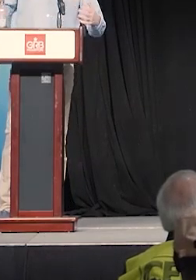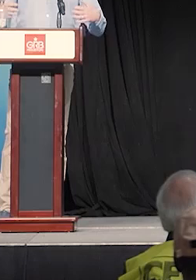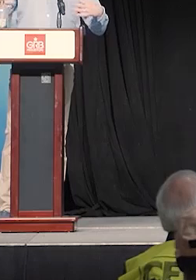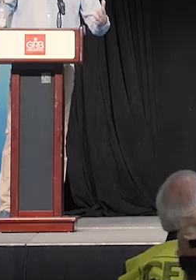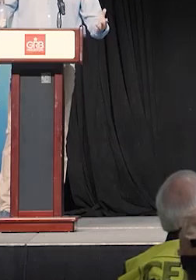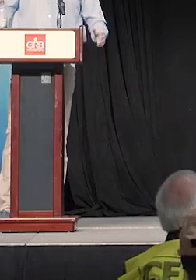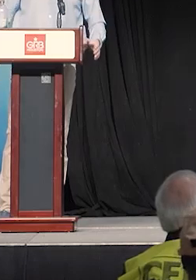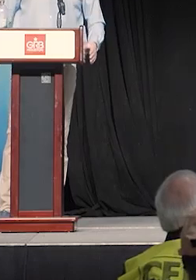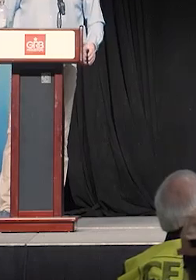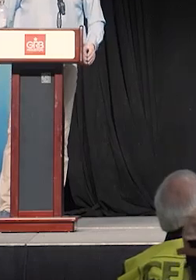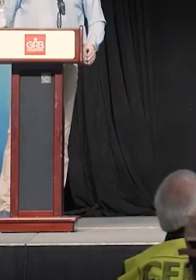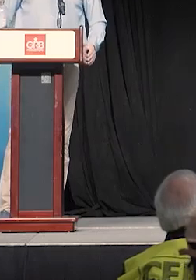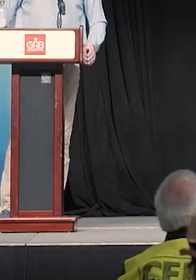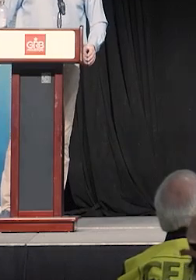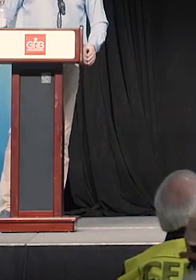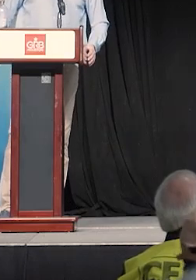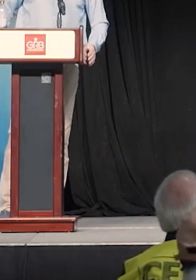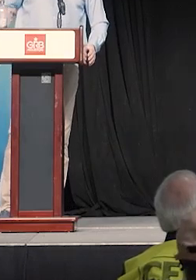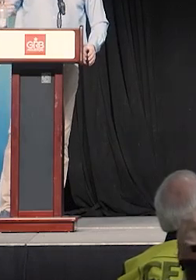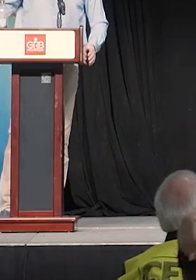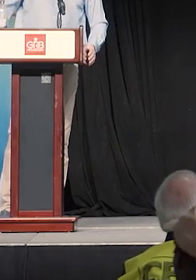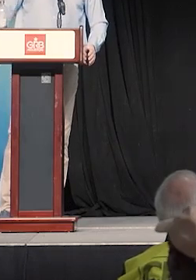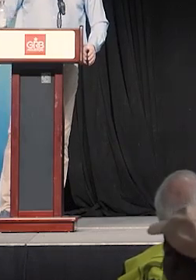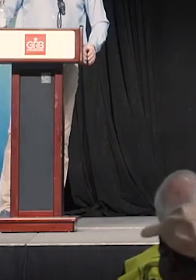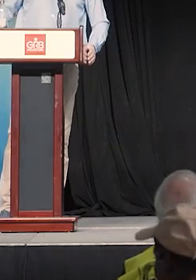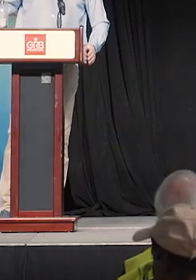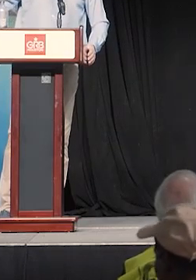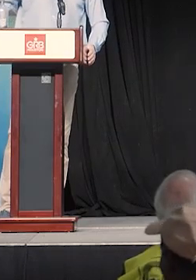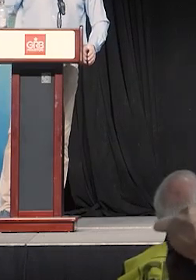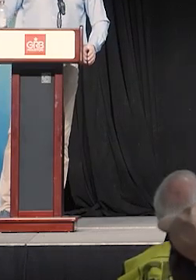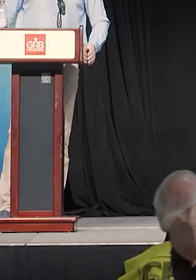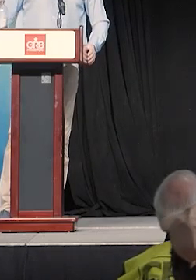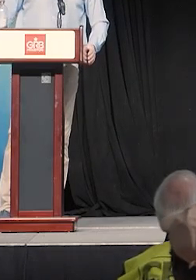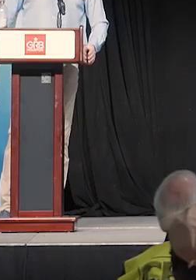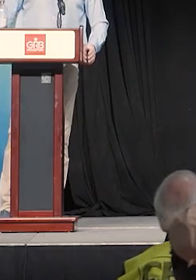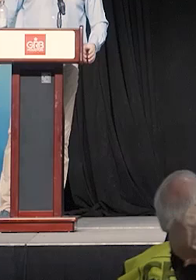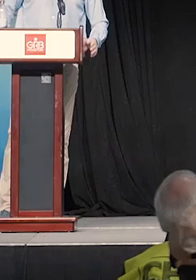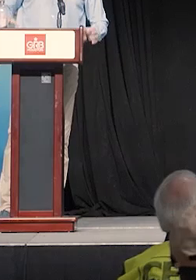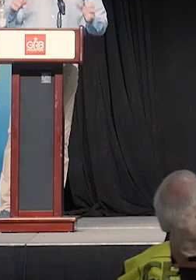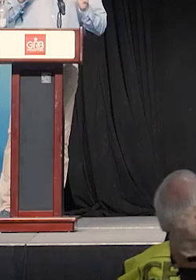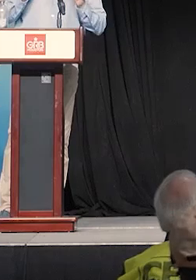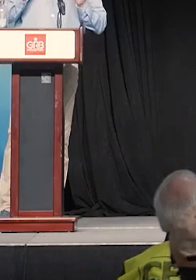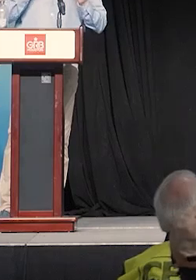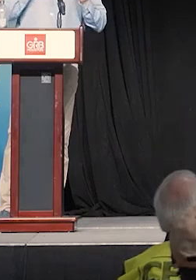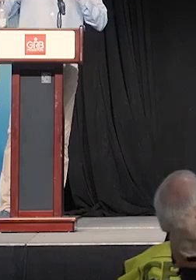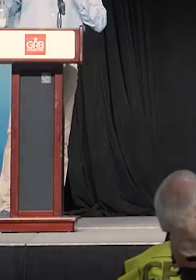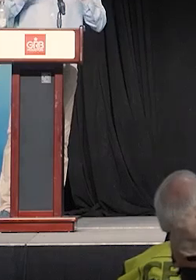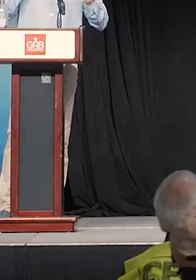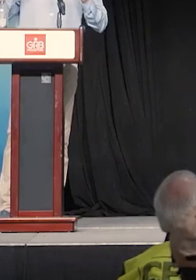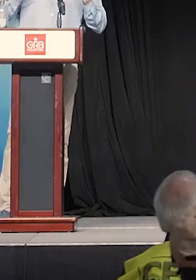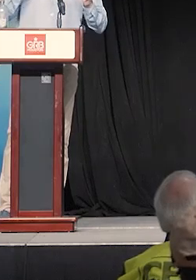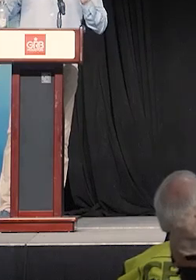us an extra day potentially of notification of something that's forming, say, in the Southern Gulf or Northwest Caribbean. So in other words, the